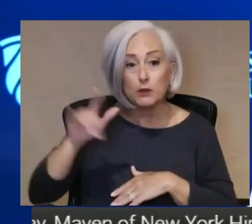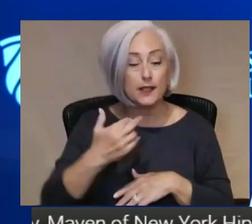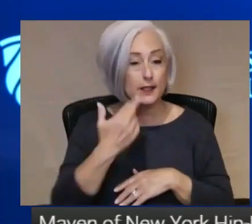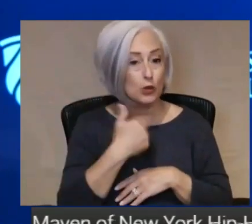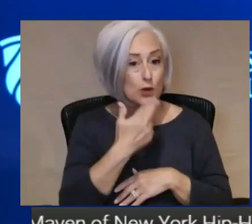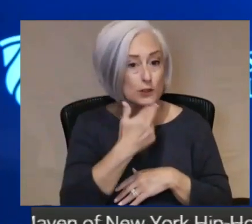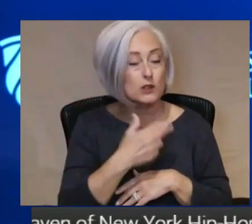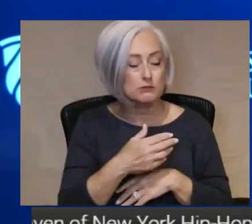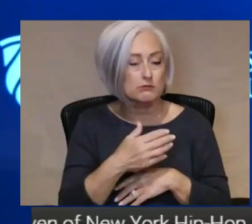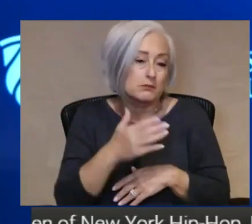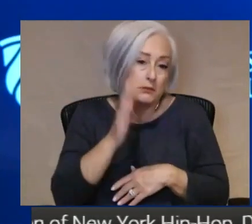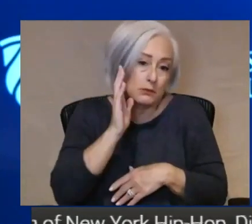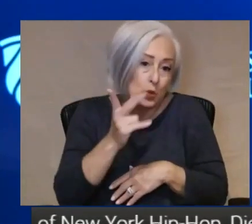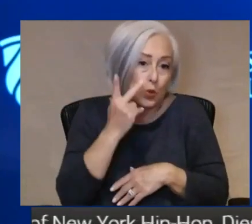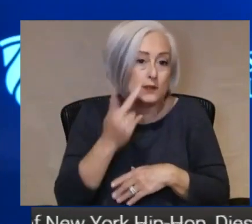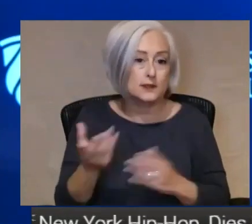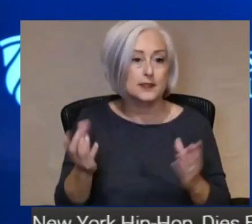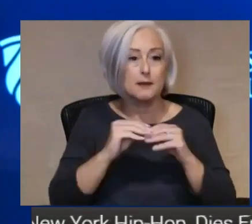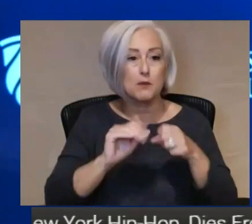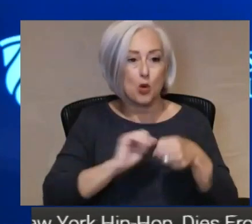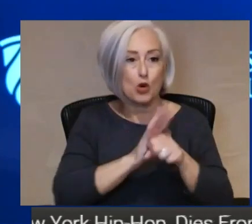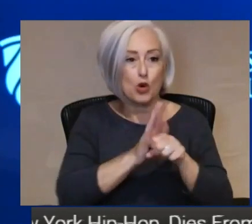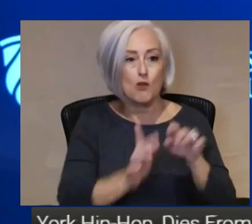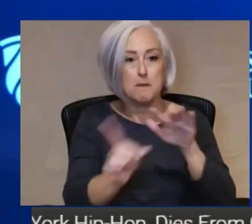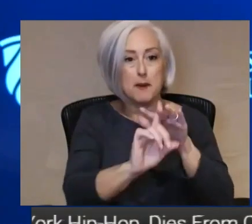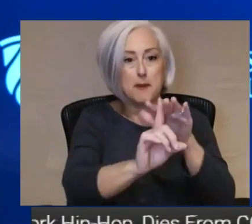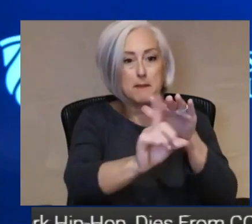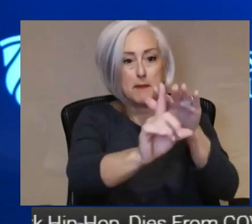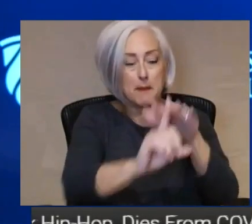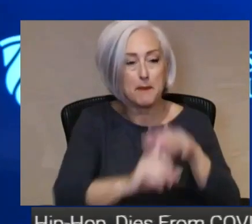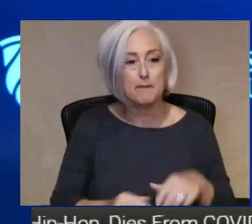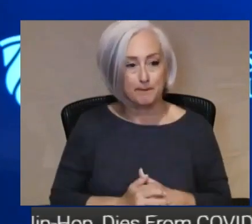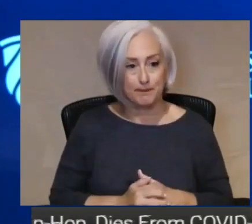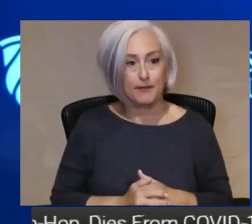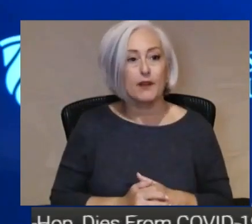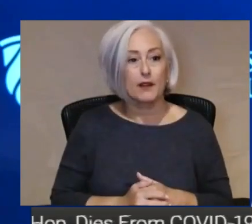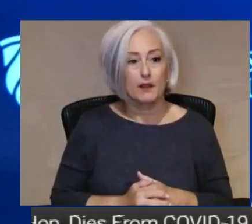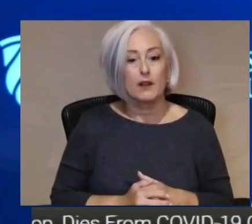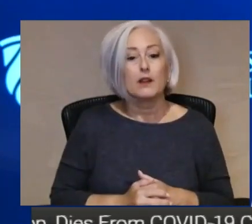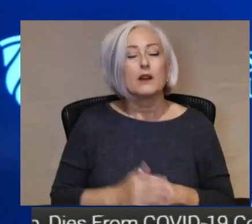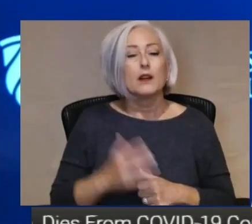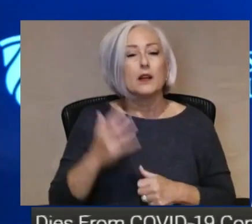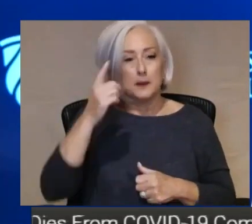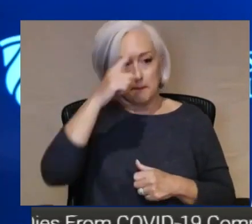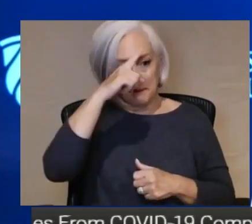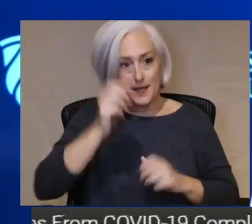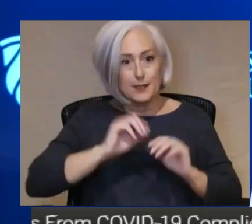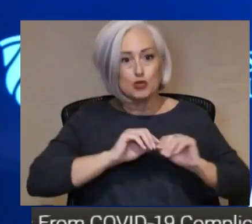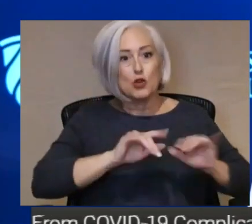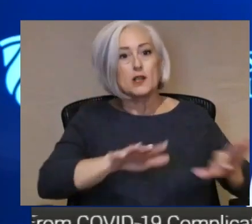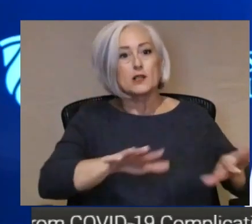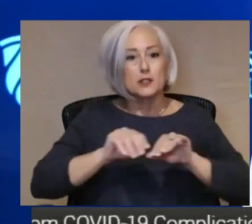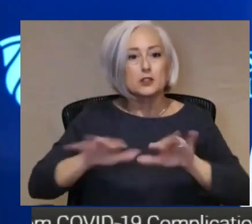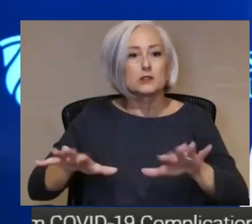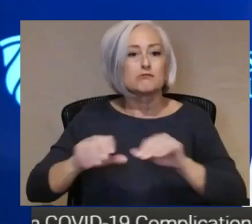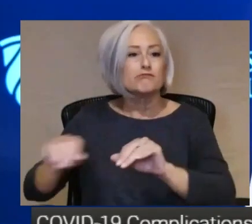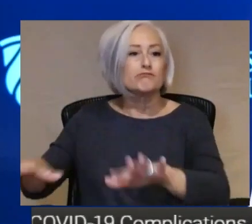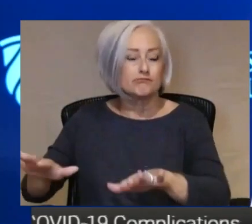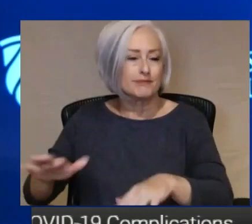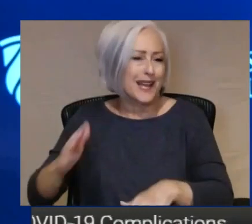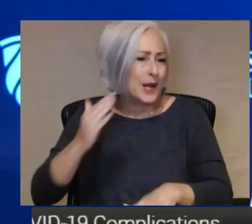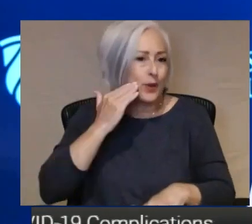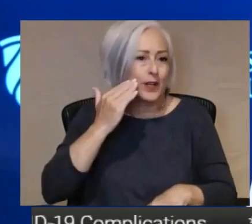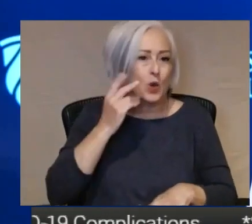COVID as transmission raises up. And we know that transmission is beginning to increase across the United States again with a new Omicron